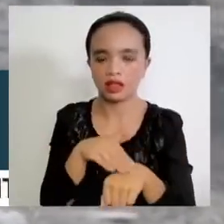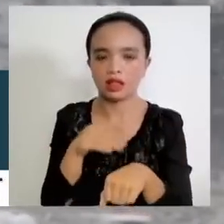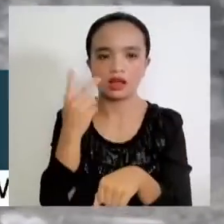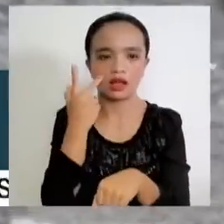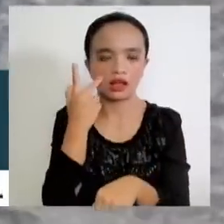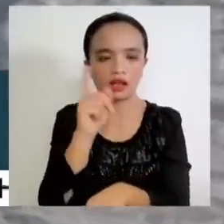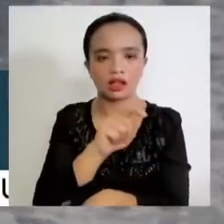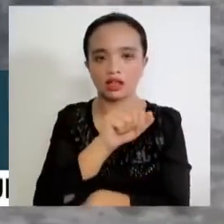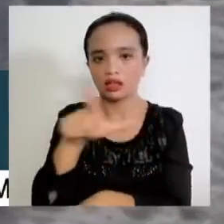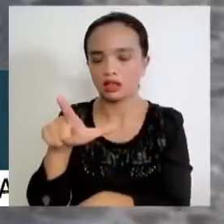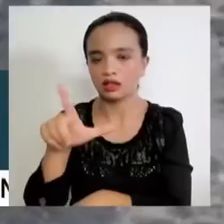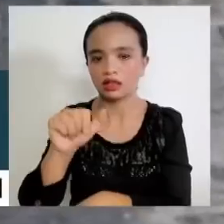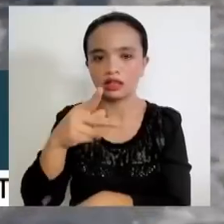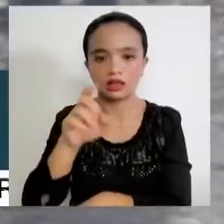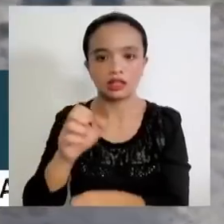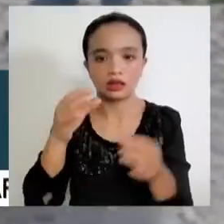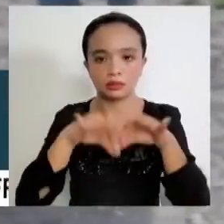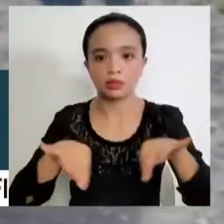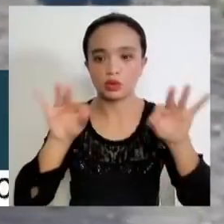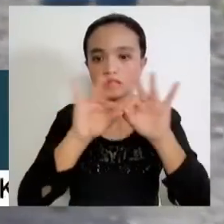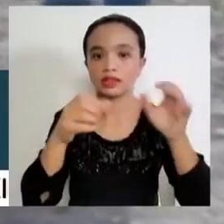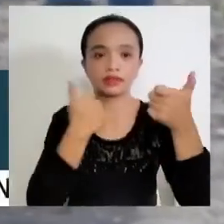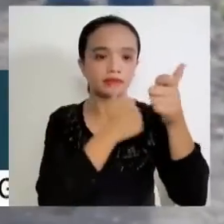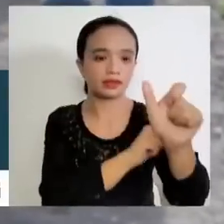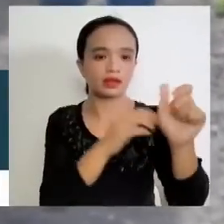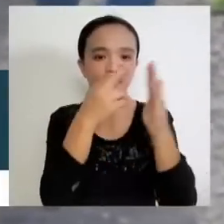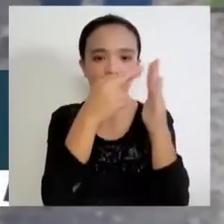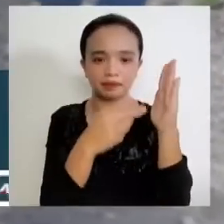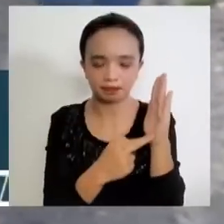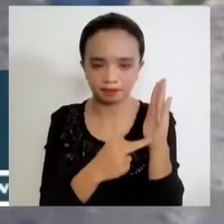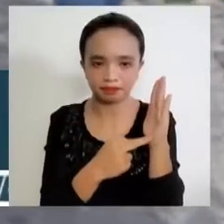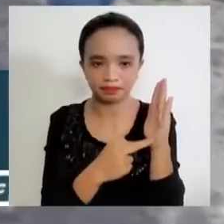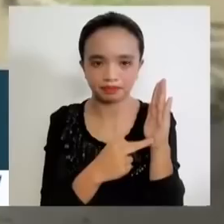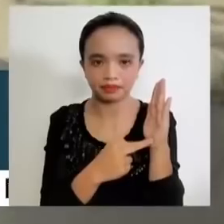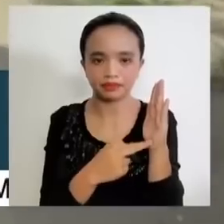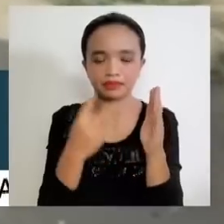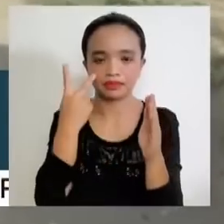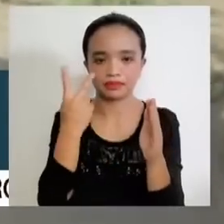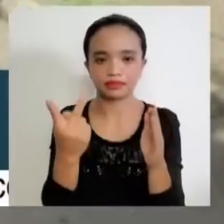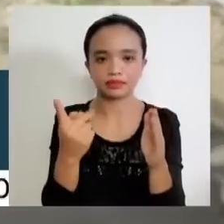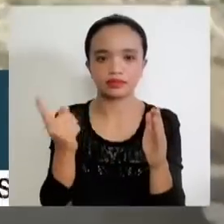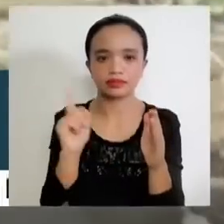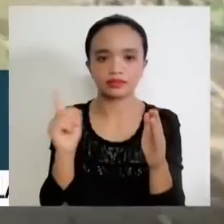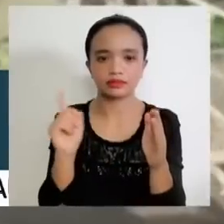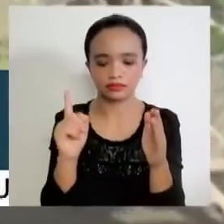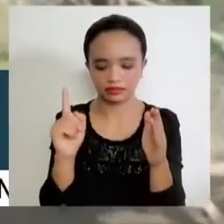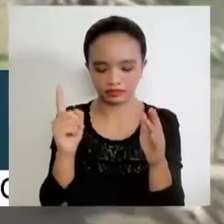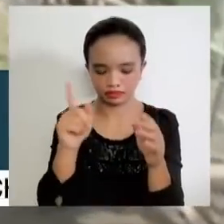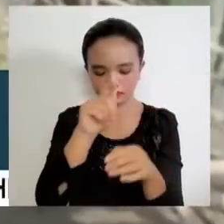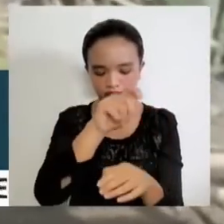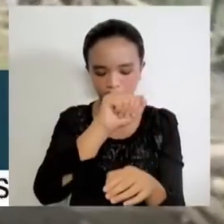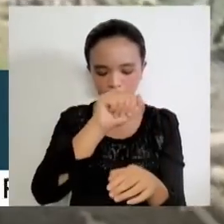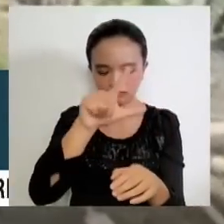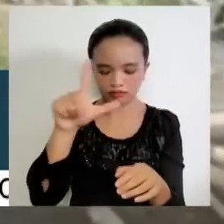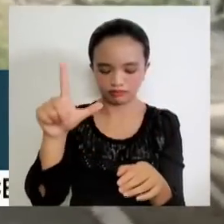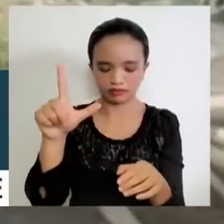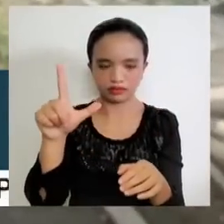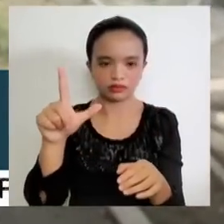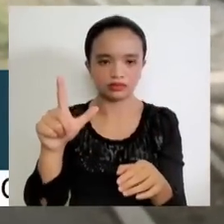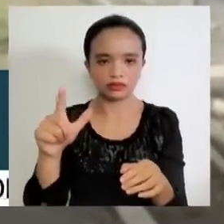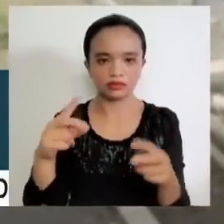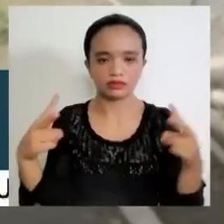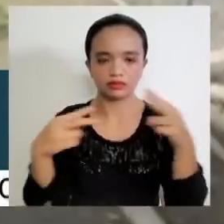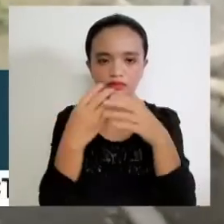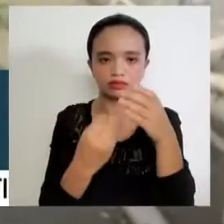as long as they follow the regulations set by the Protected Area Management Board of the Ta'al Volcano Protected